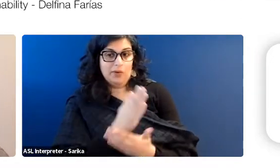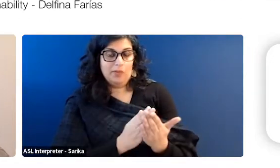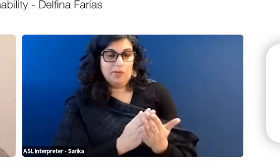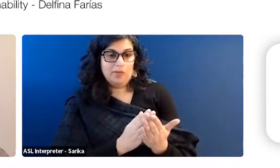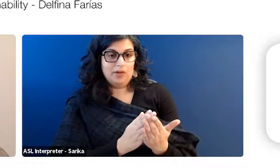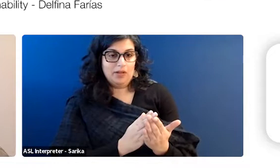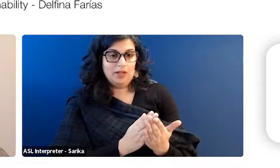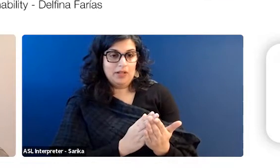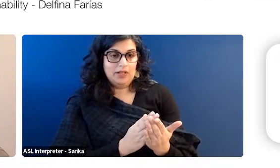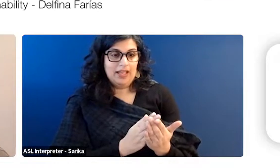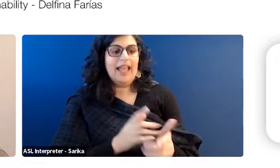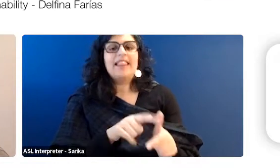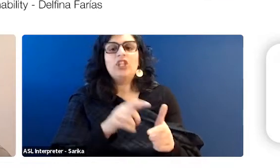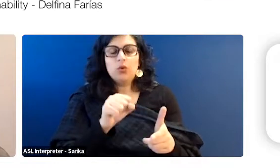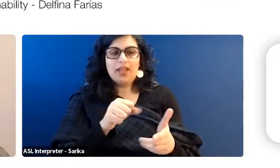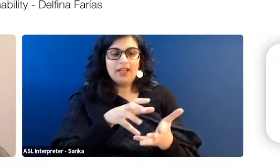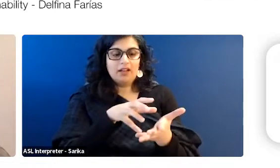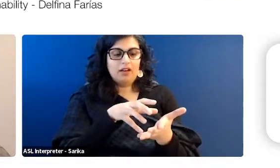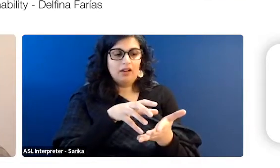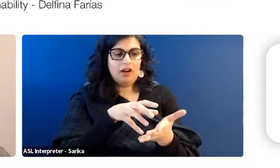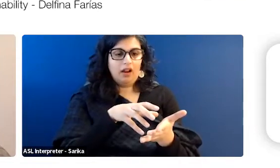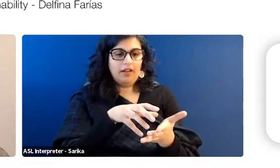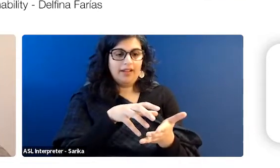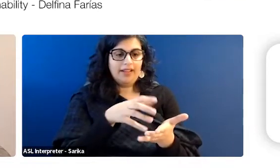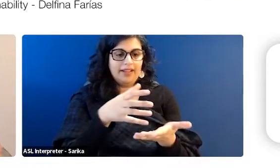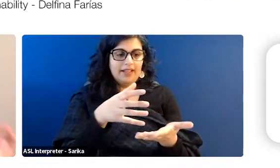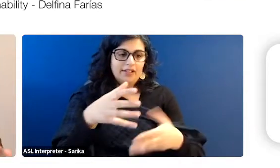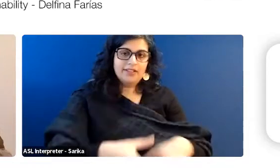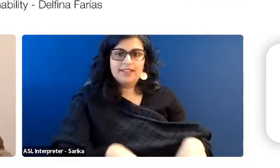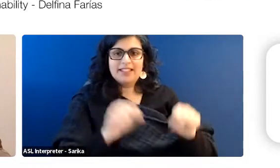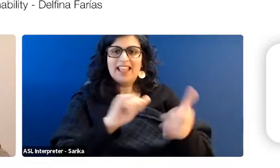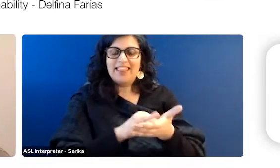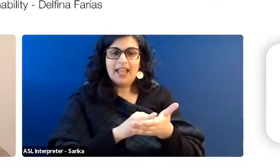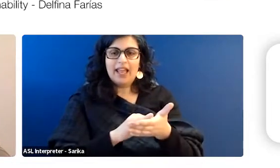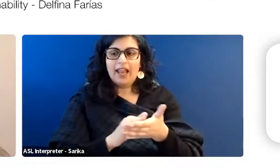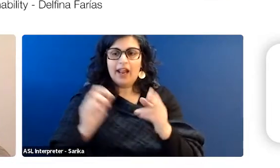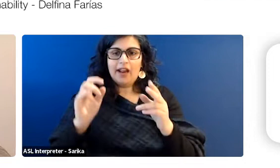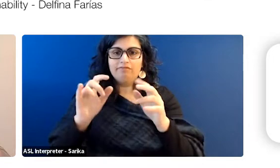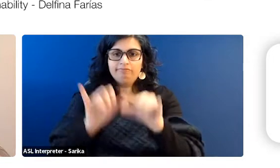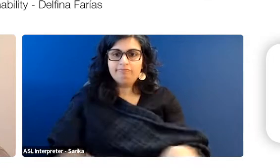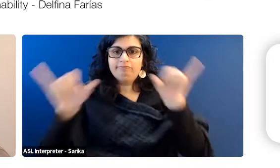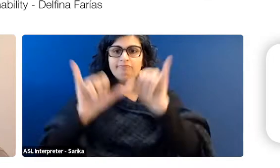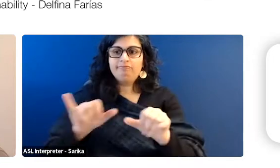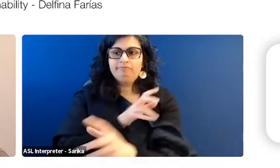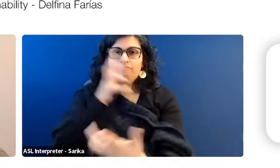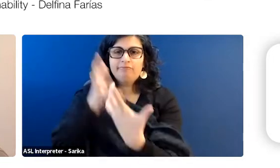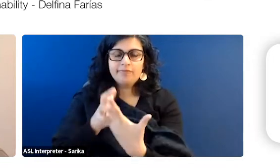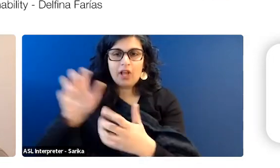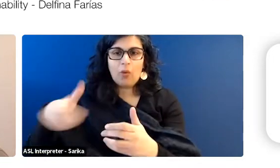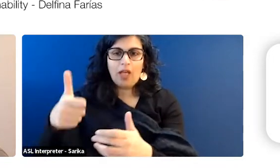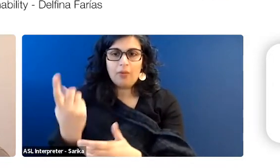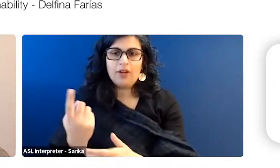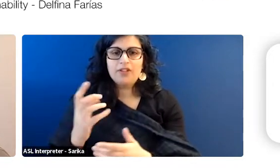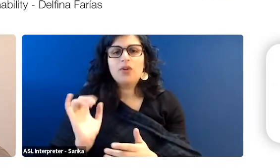be replicated and assembled with other ones. So essentially, you can think of modular design